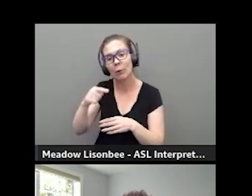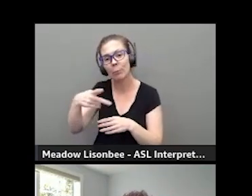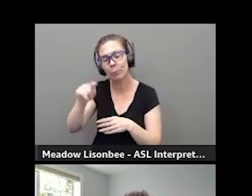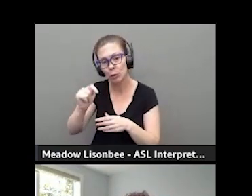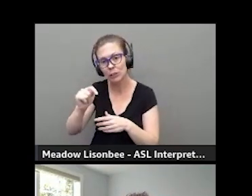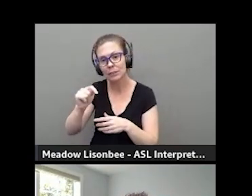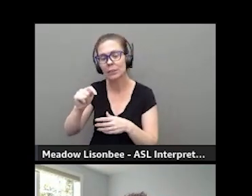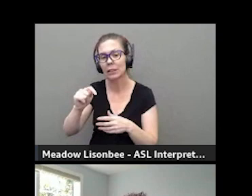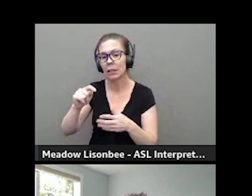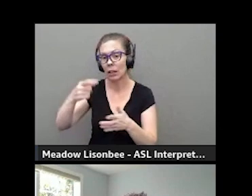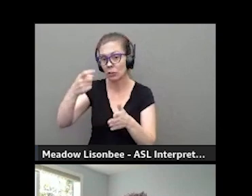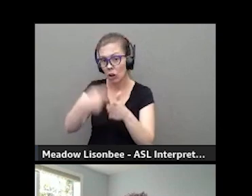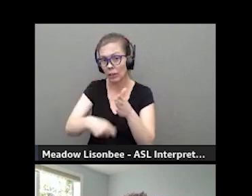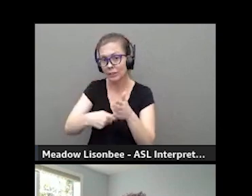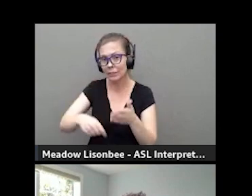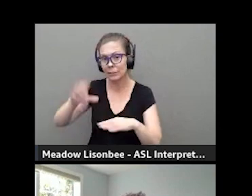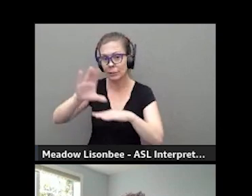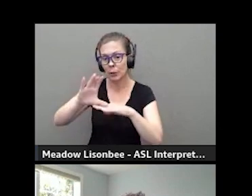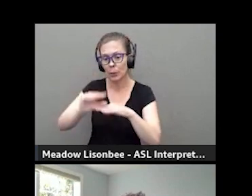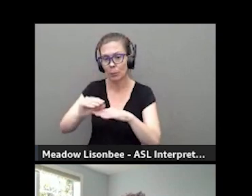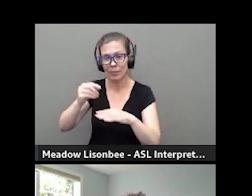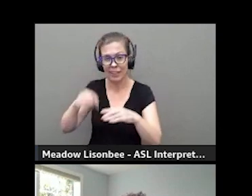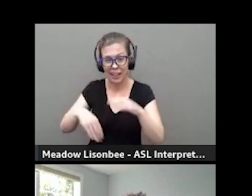to 50% in South Korea,